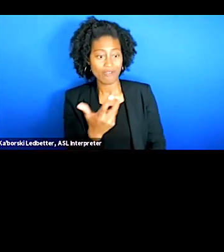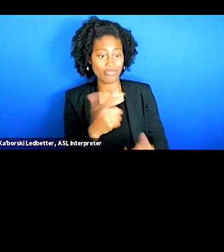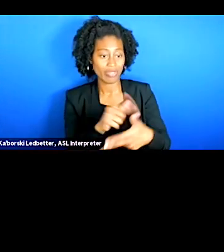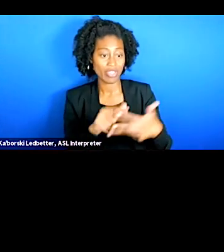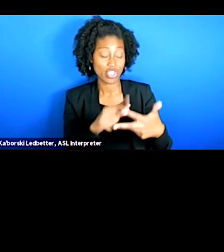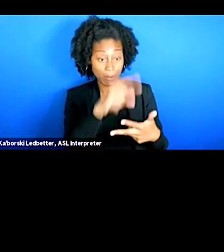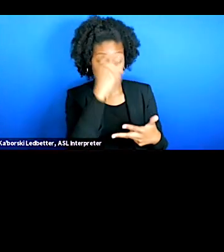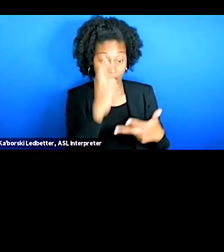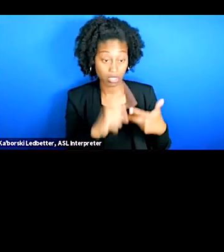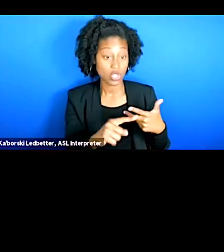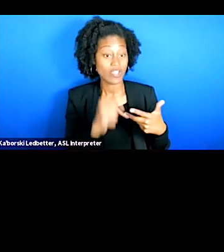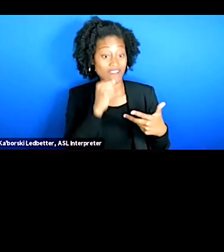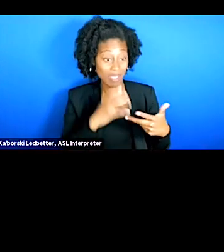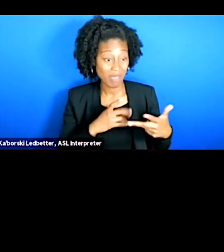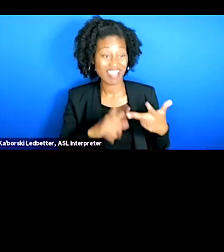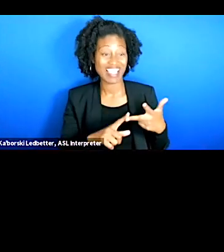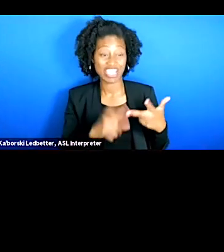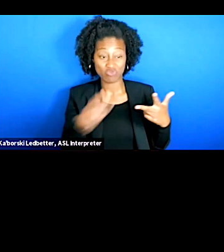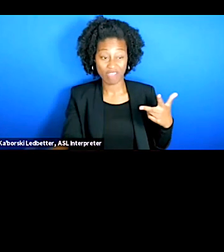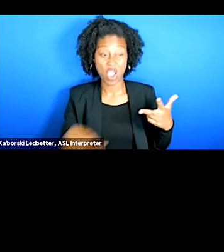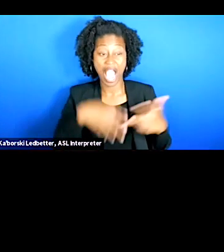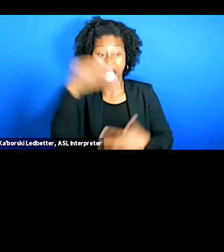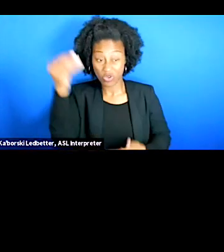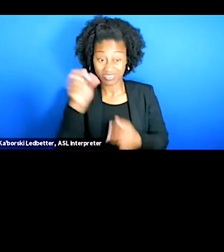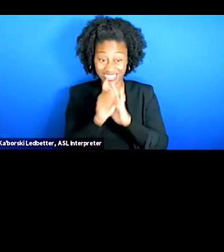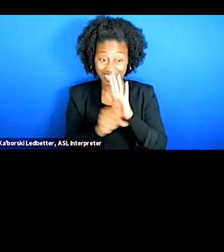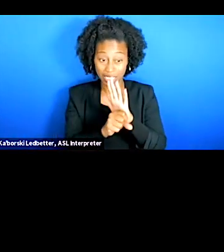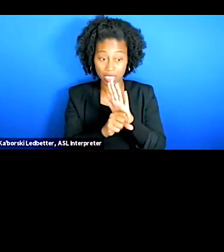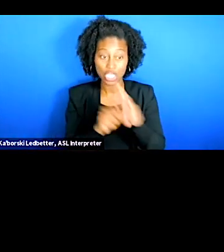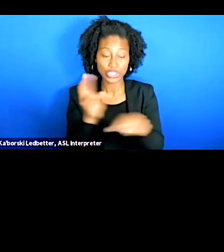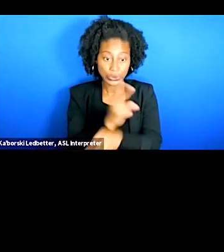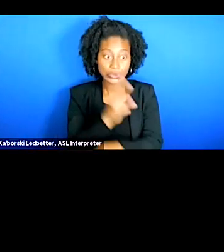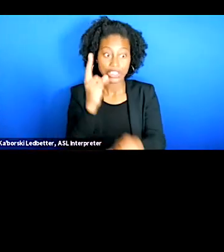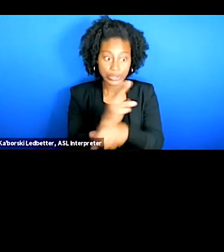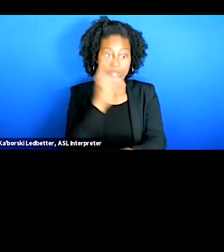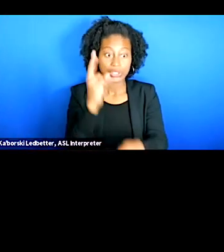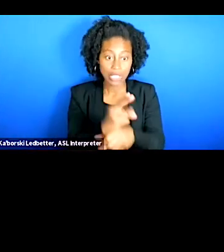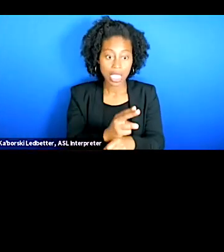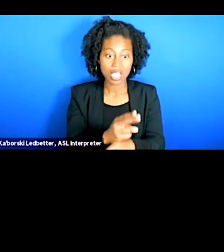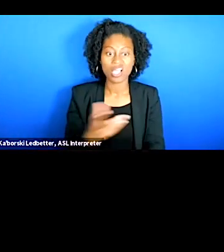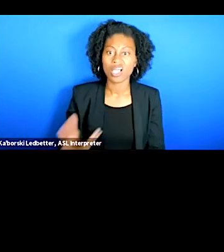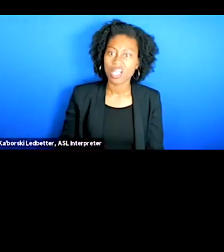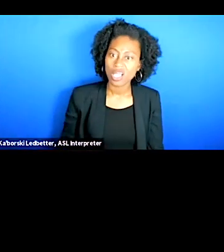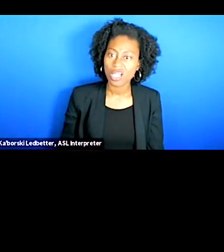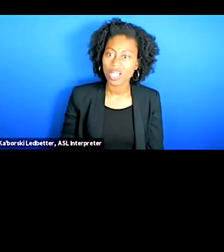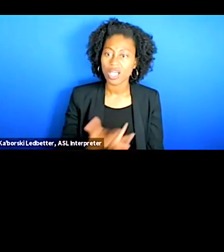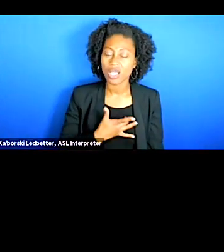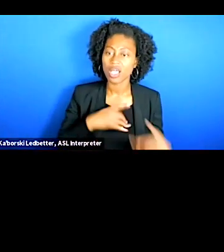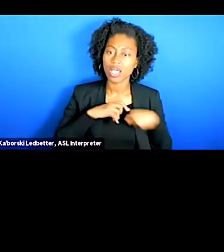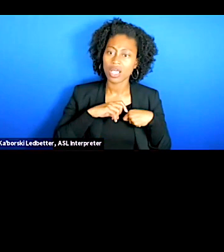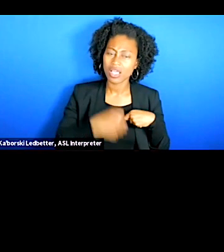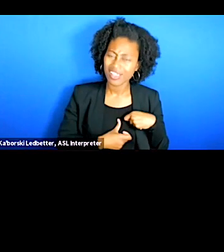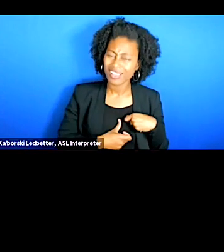you're female, and you're transferring from out of state. Use it, use it, use it. That really broke my